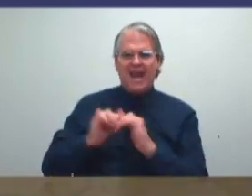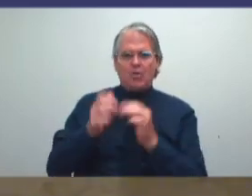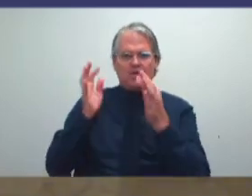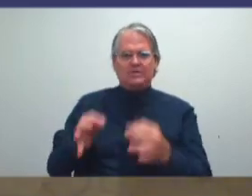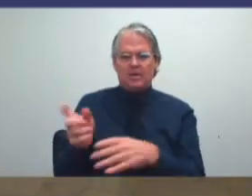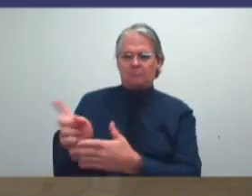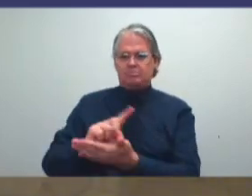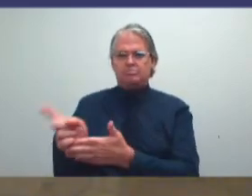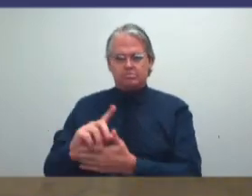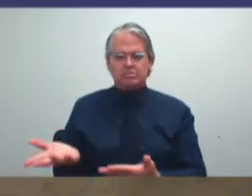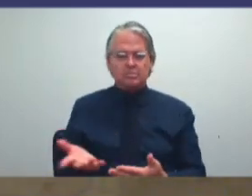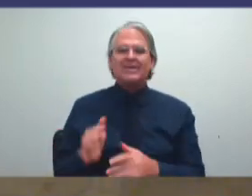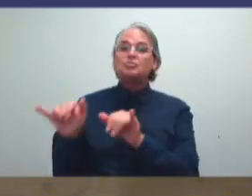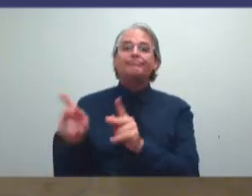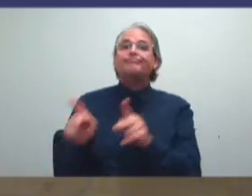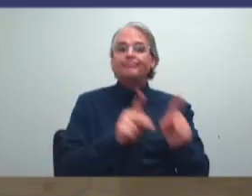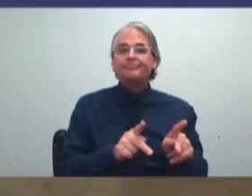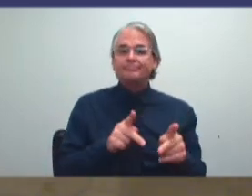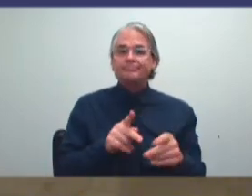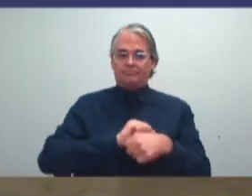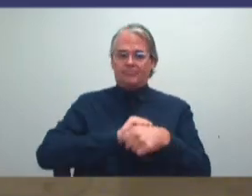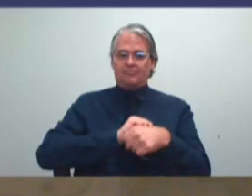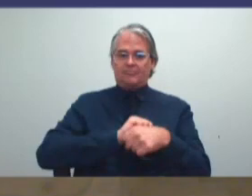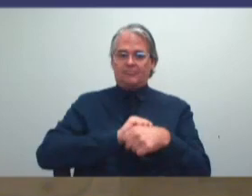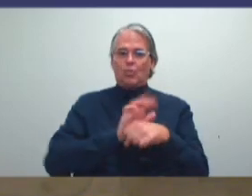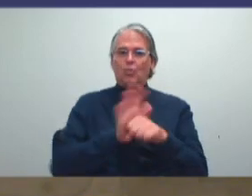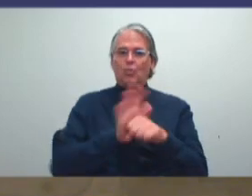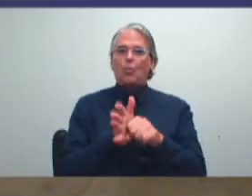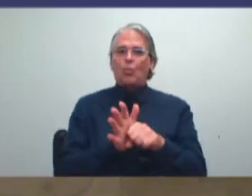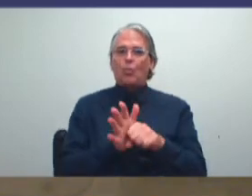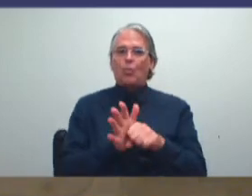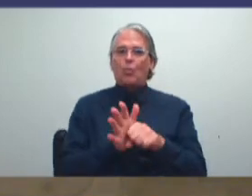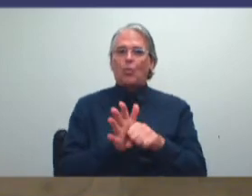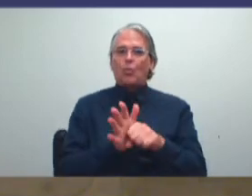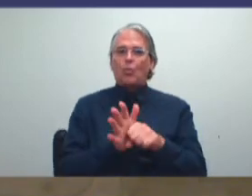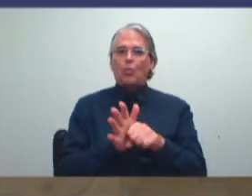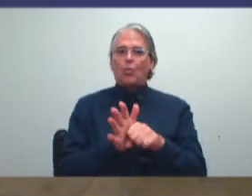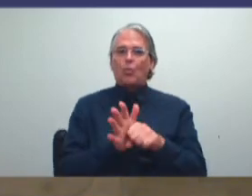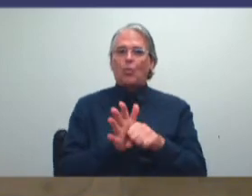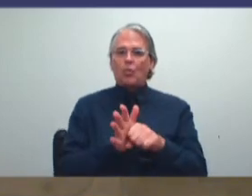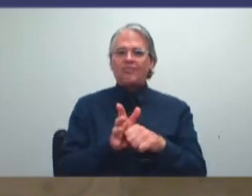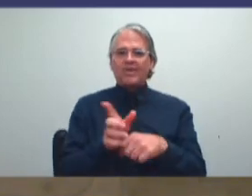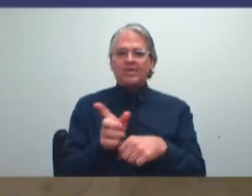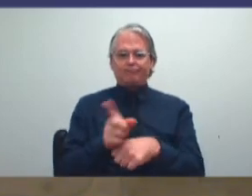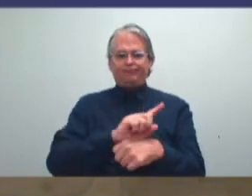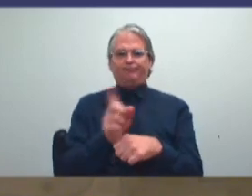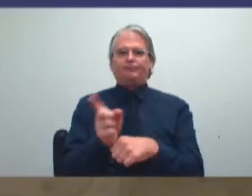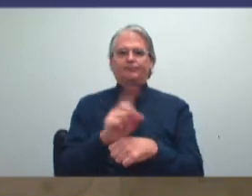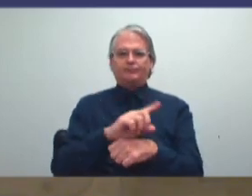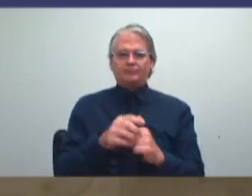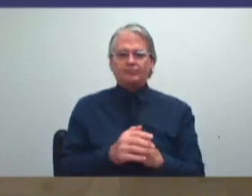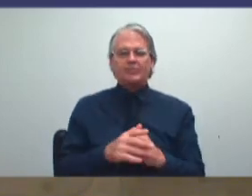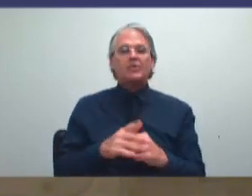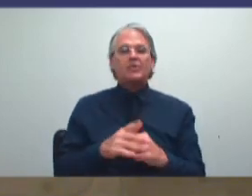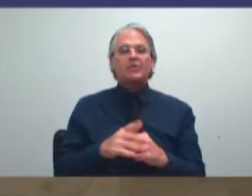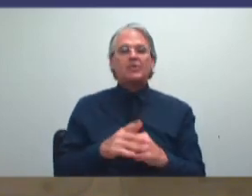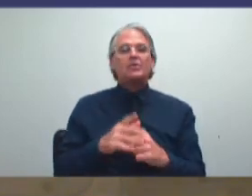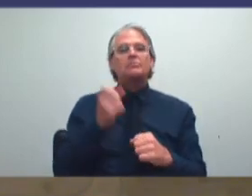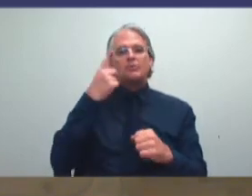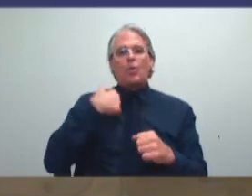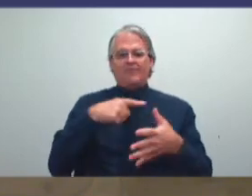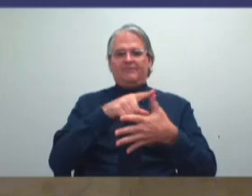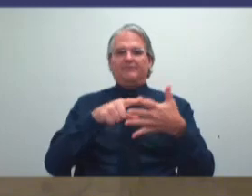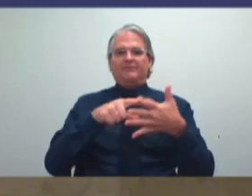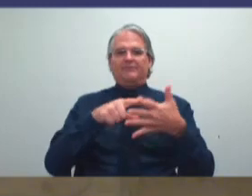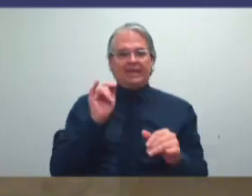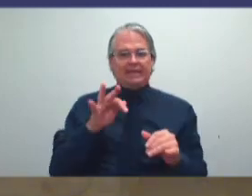our risk meter, we identified 5 key metrics that we feel best reflect how threatened our community is by COVID-19 on